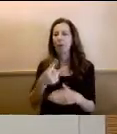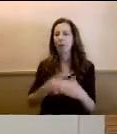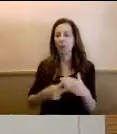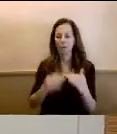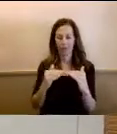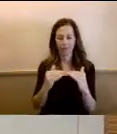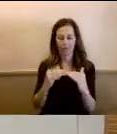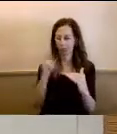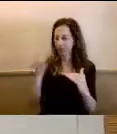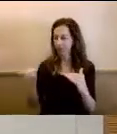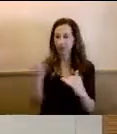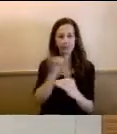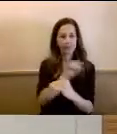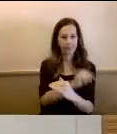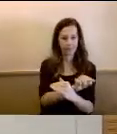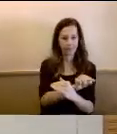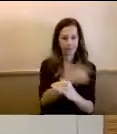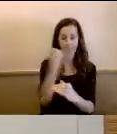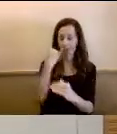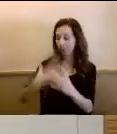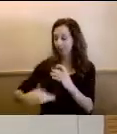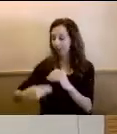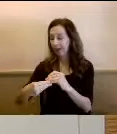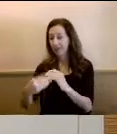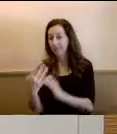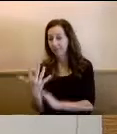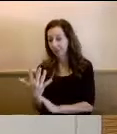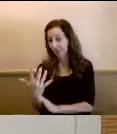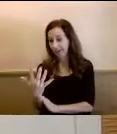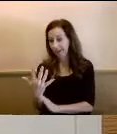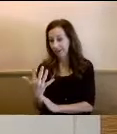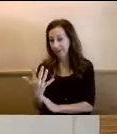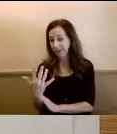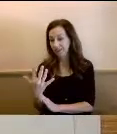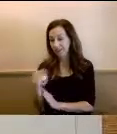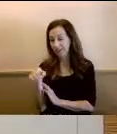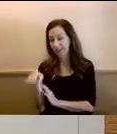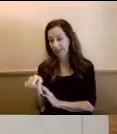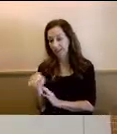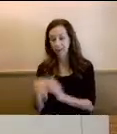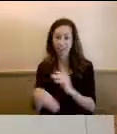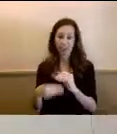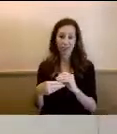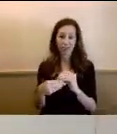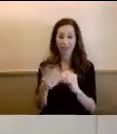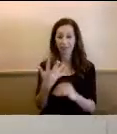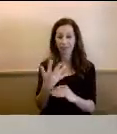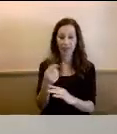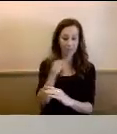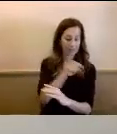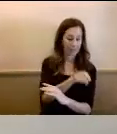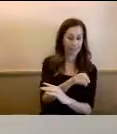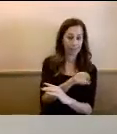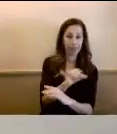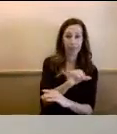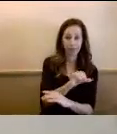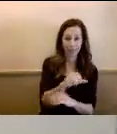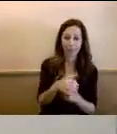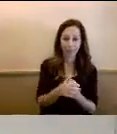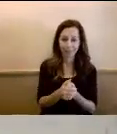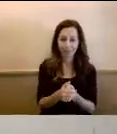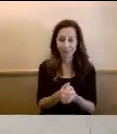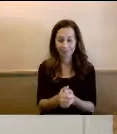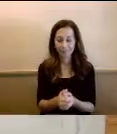both sides. So if we're going to add 5 on the left, we have to add 5 on this side as